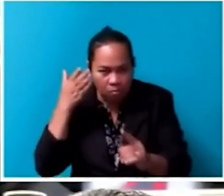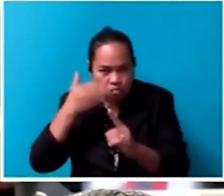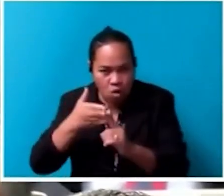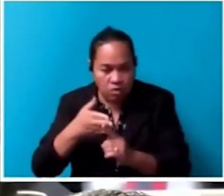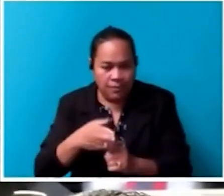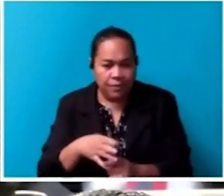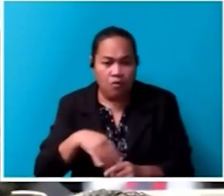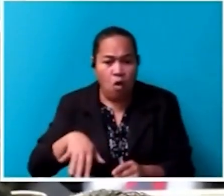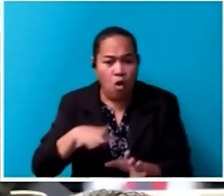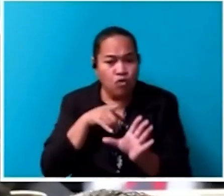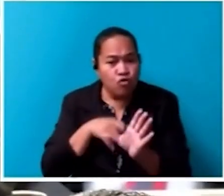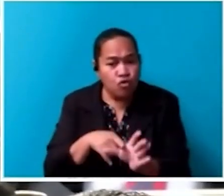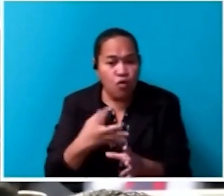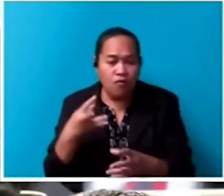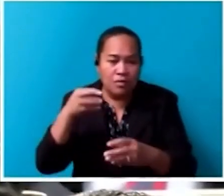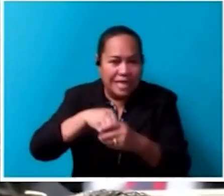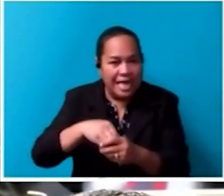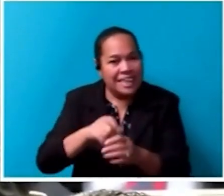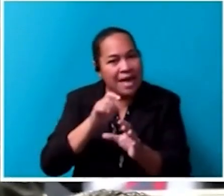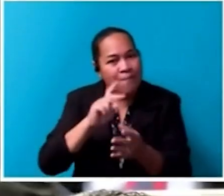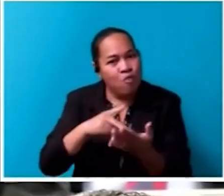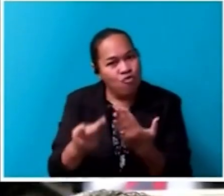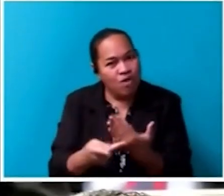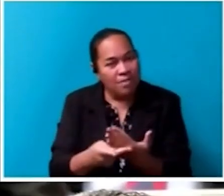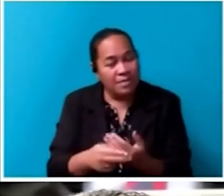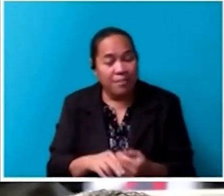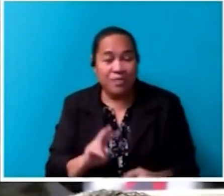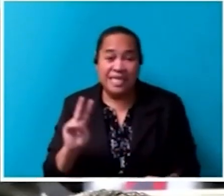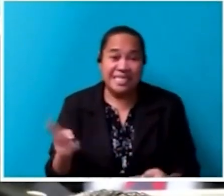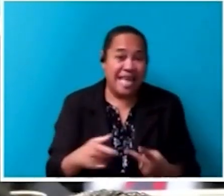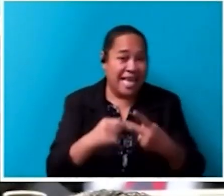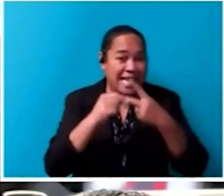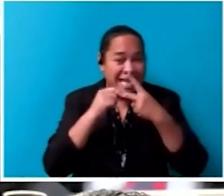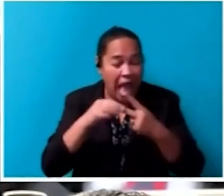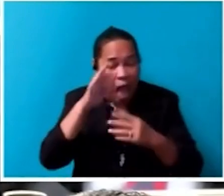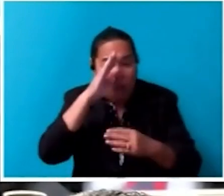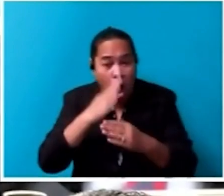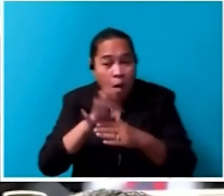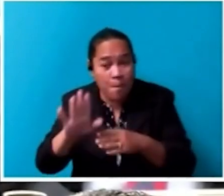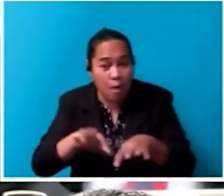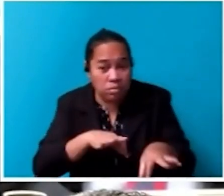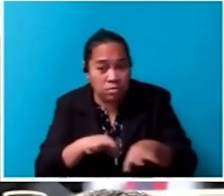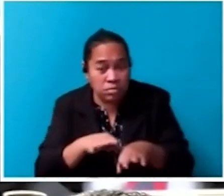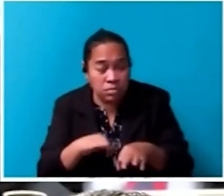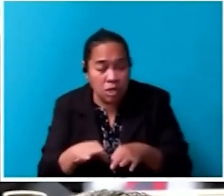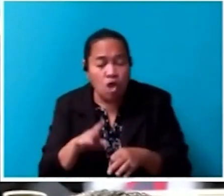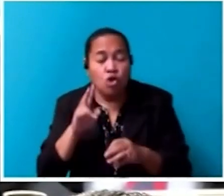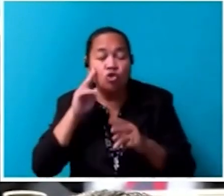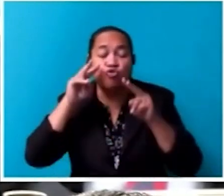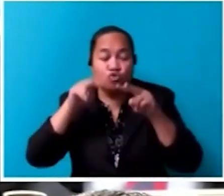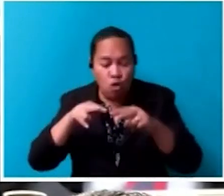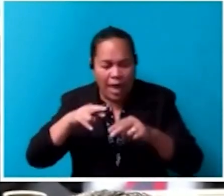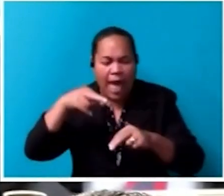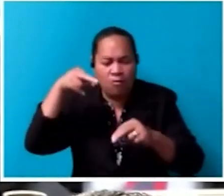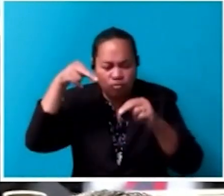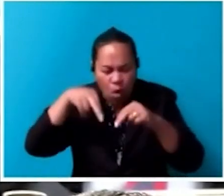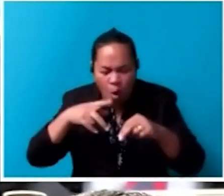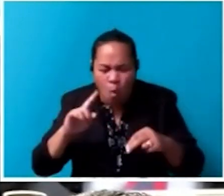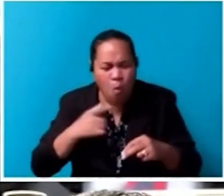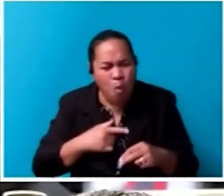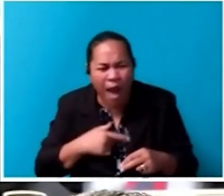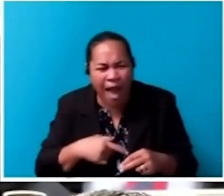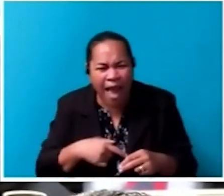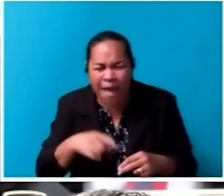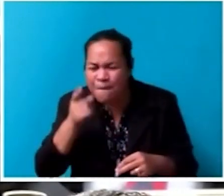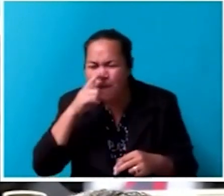that have gone through these particular programs. Secondly, I hope that the initiative will also need to look at the root cause of homelessness. What is